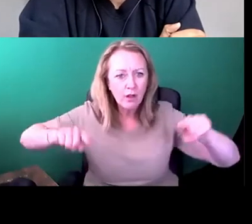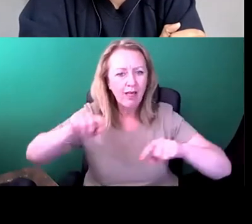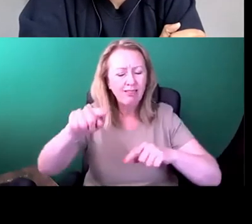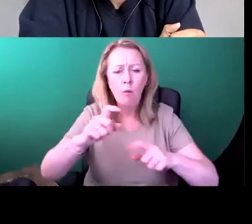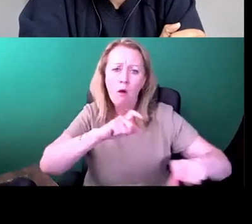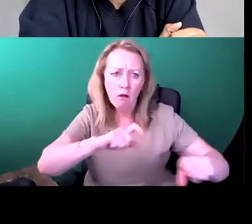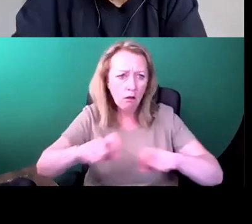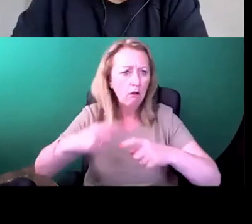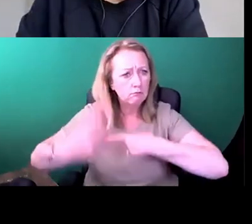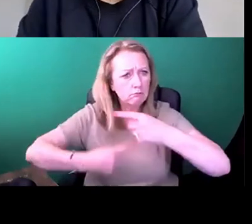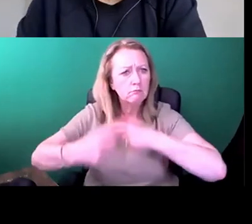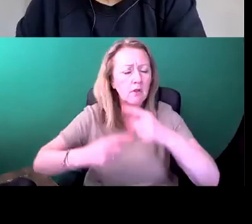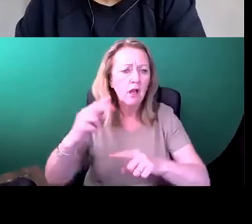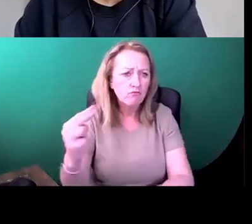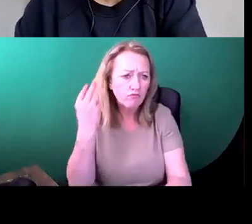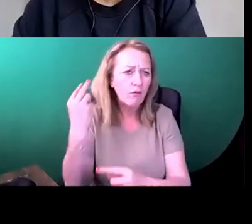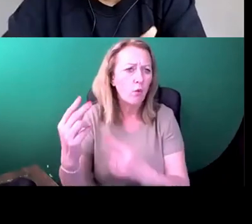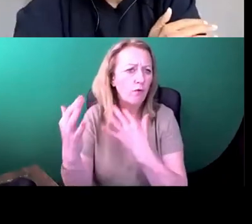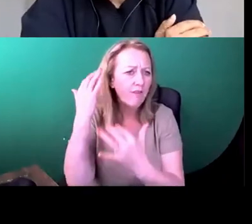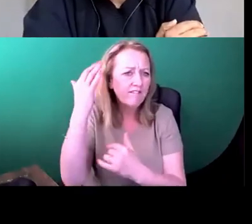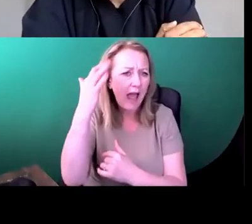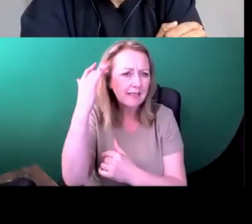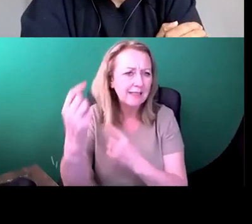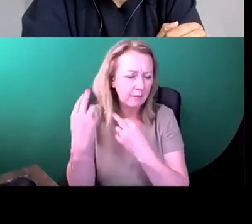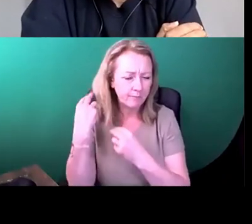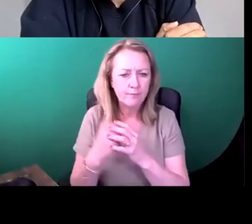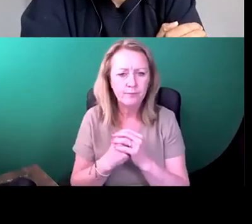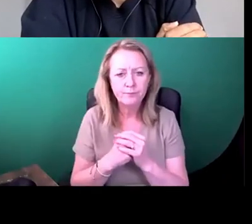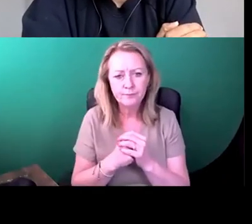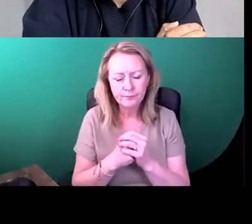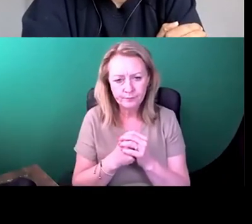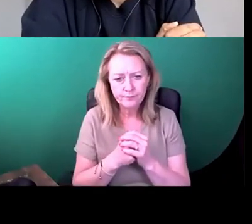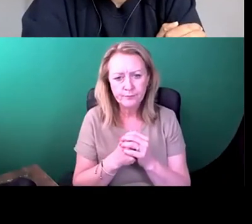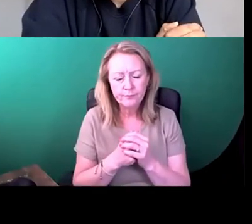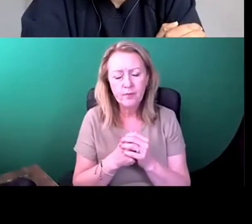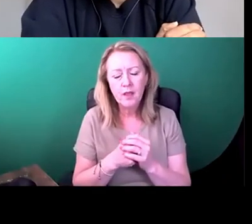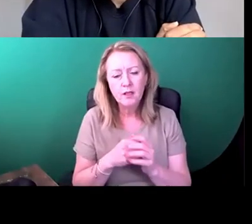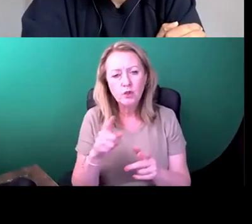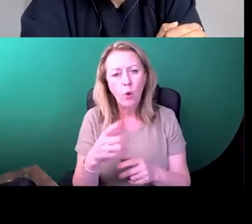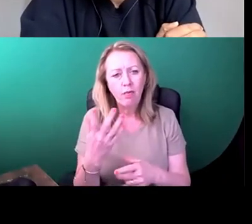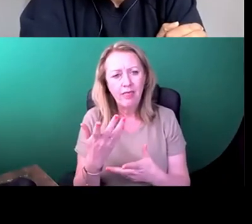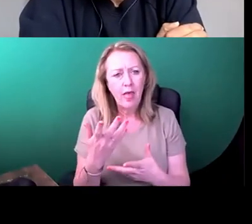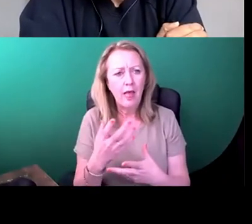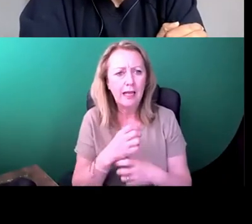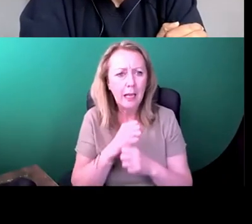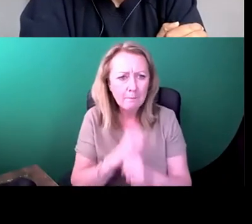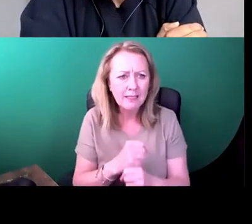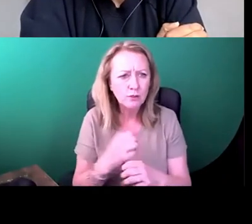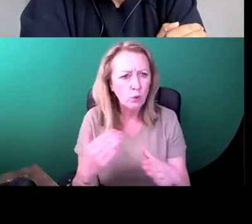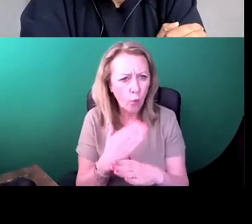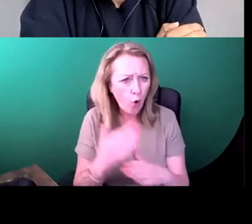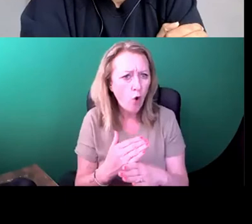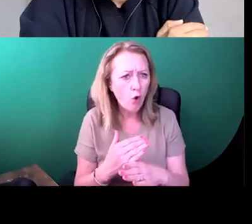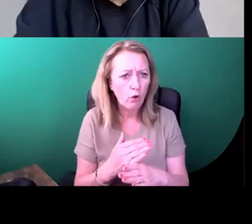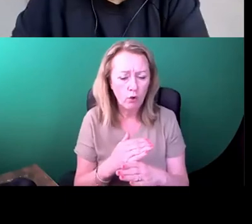of learning and reviewing. Lastly, I want to talk about TERF projects and their commitment and work for their constituencies. When, as part of